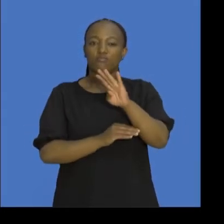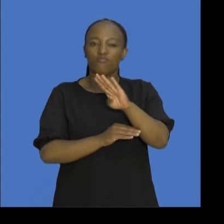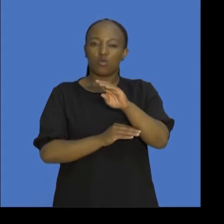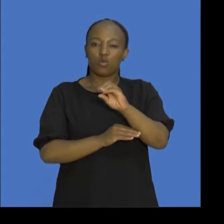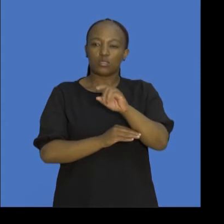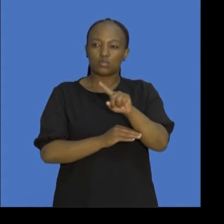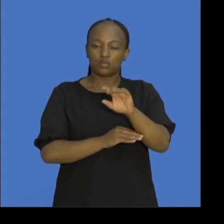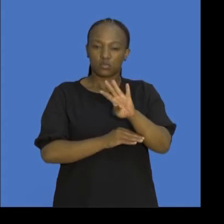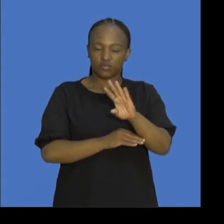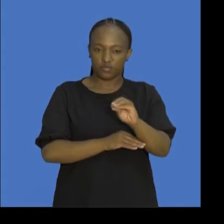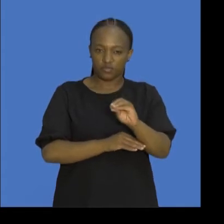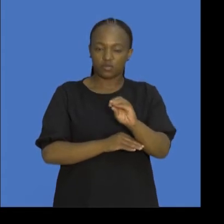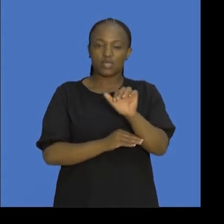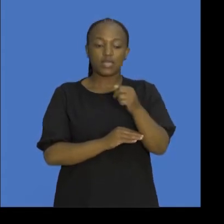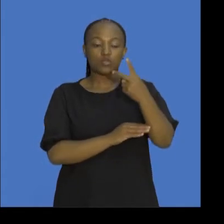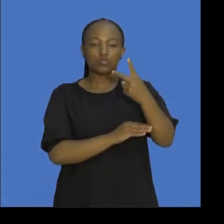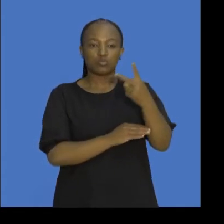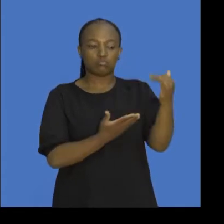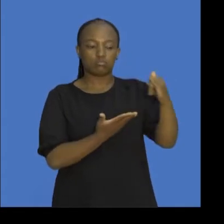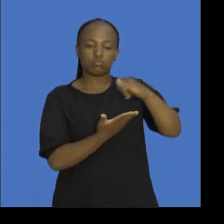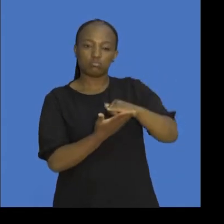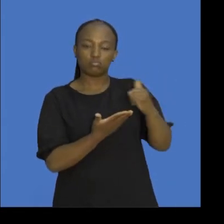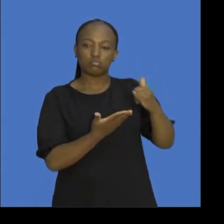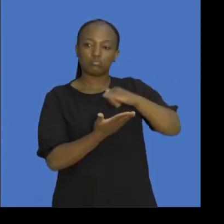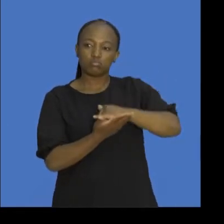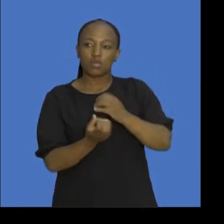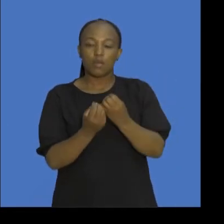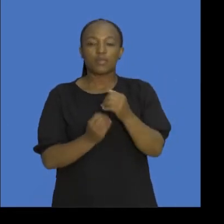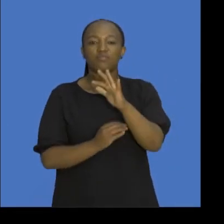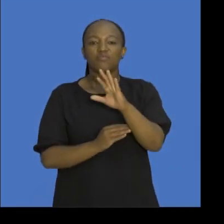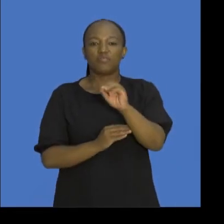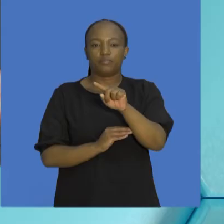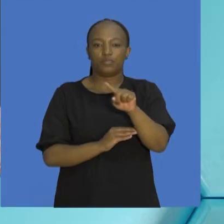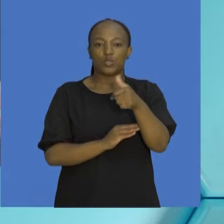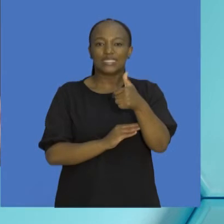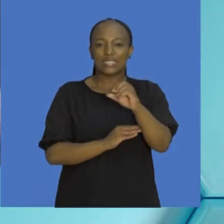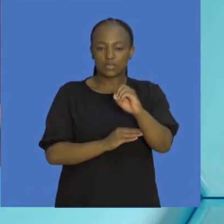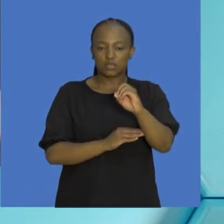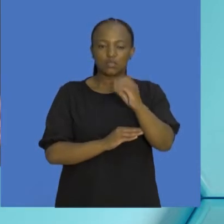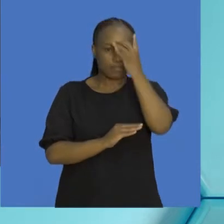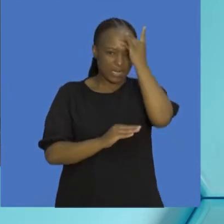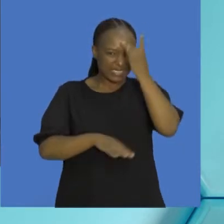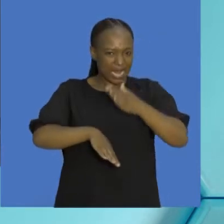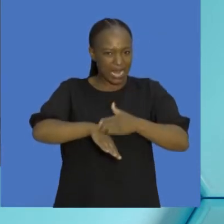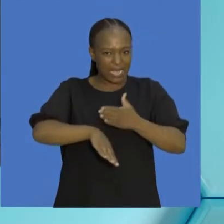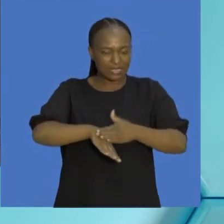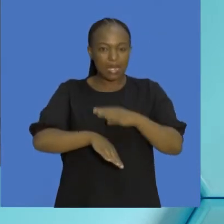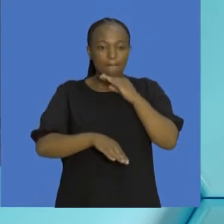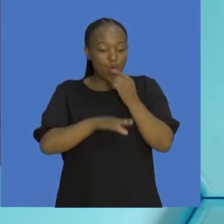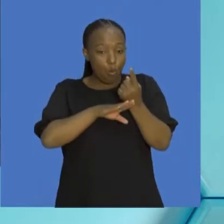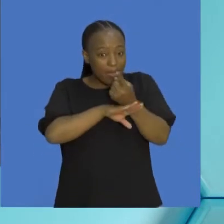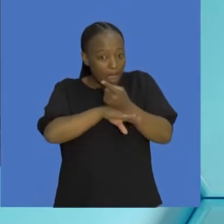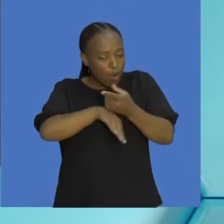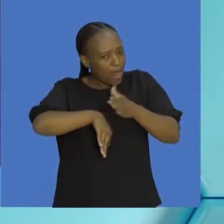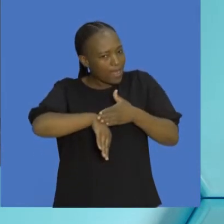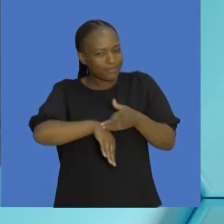2 by 50 to 60 minutes late. I mean, 50 to 60 minutes implies you're going to wait for an